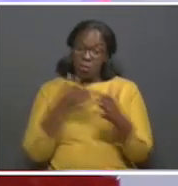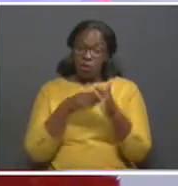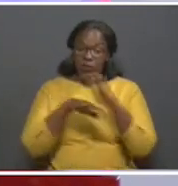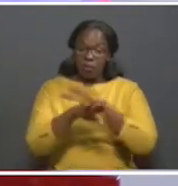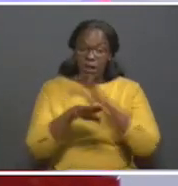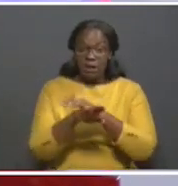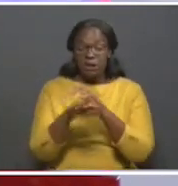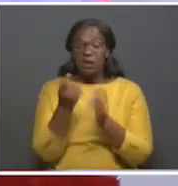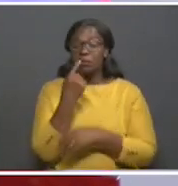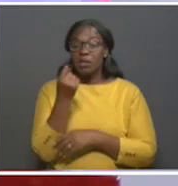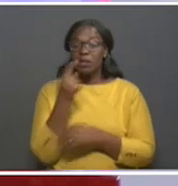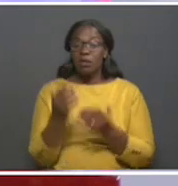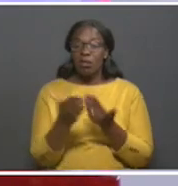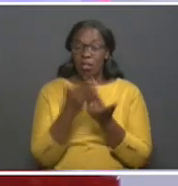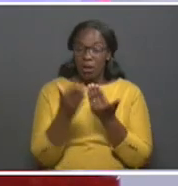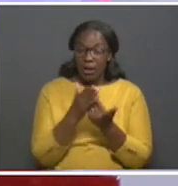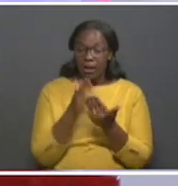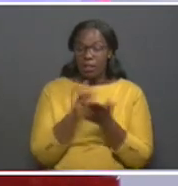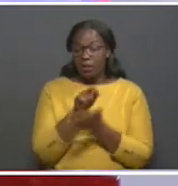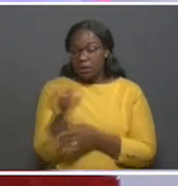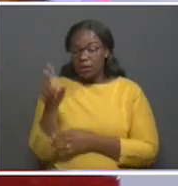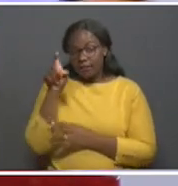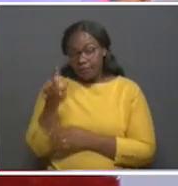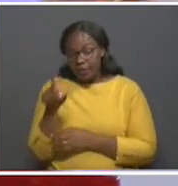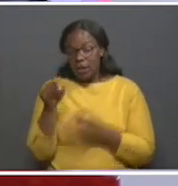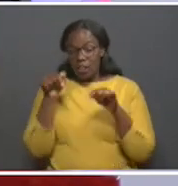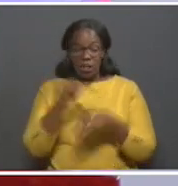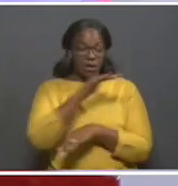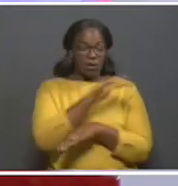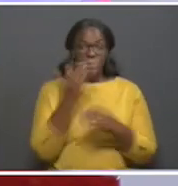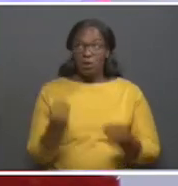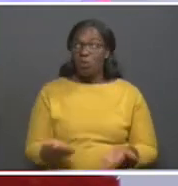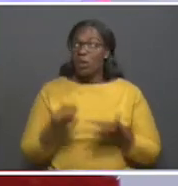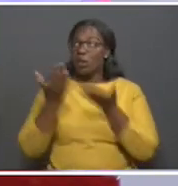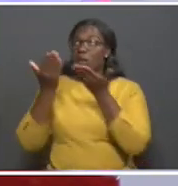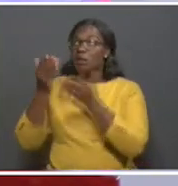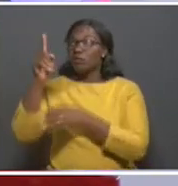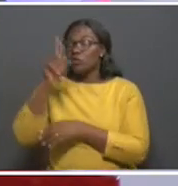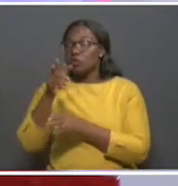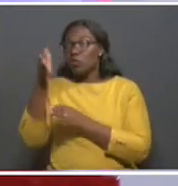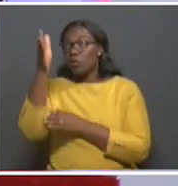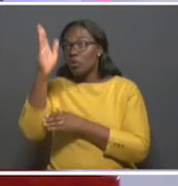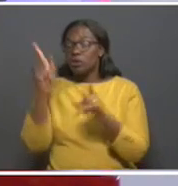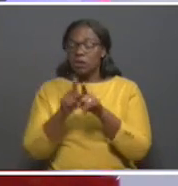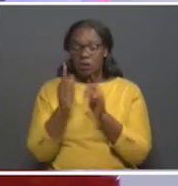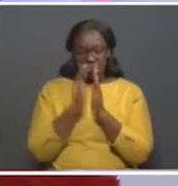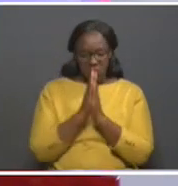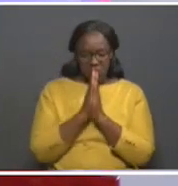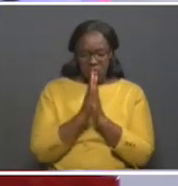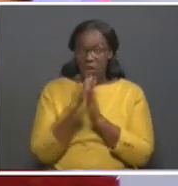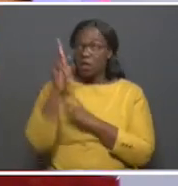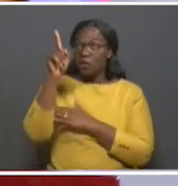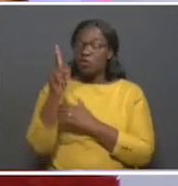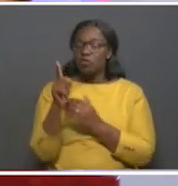Lord, the medical attention that they need. This evening we lift them up to you, O God, and we pray that you will be